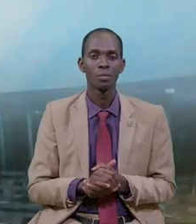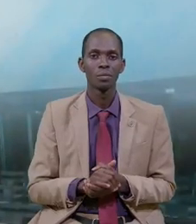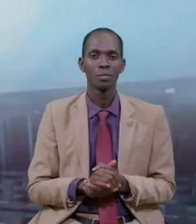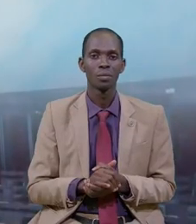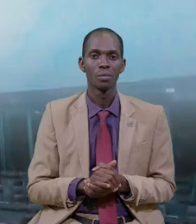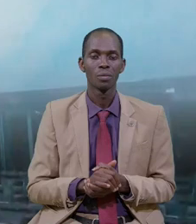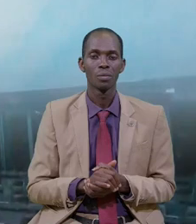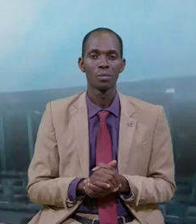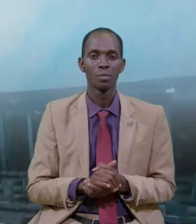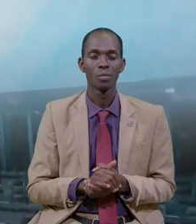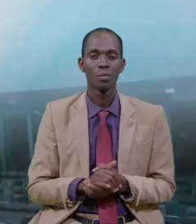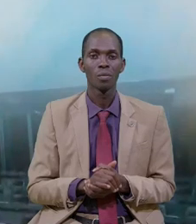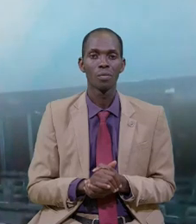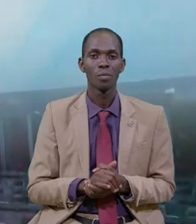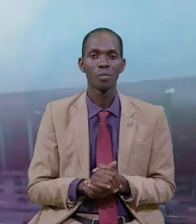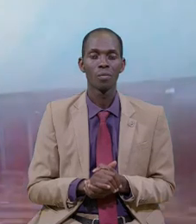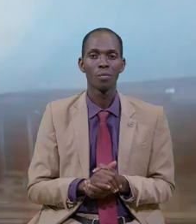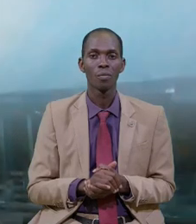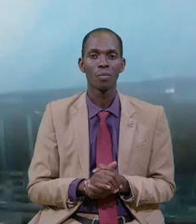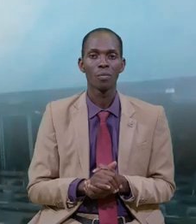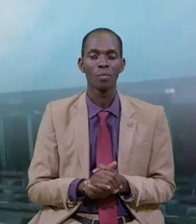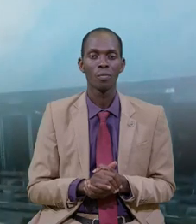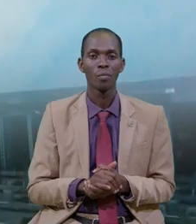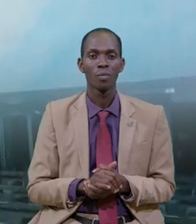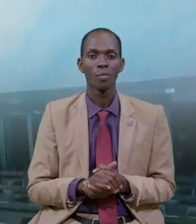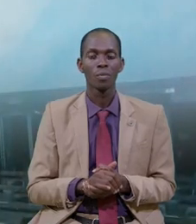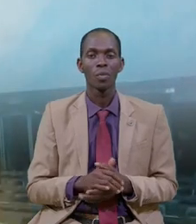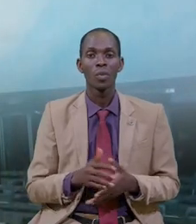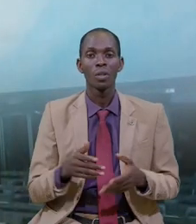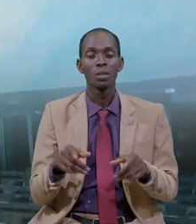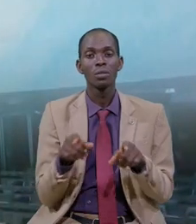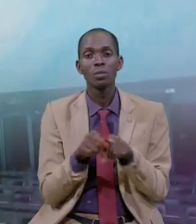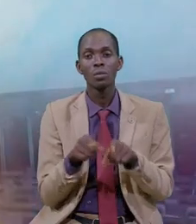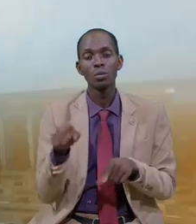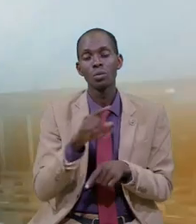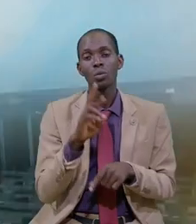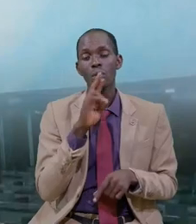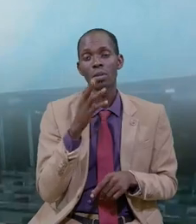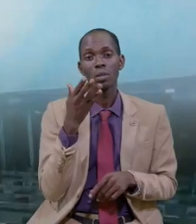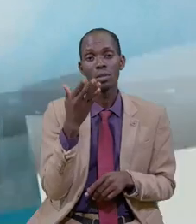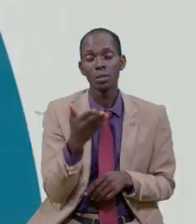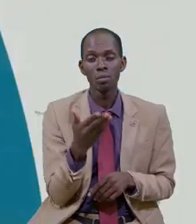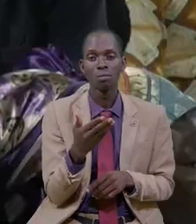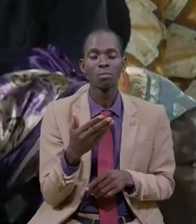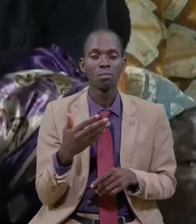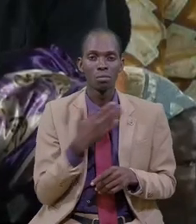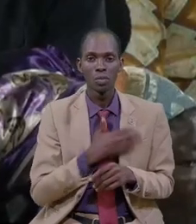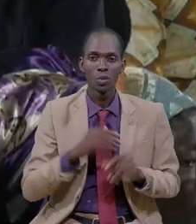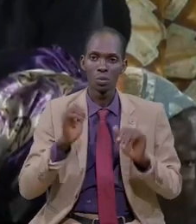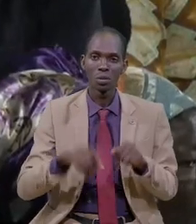So counselors, make sure that you are doing good work on the people who surrendered their lives to Christ